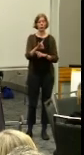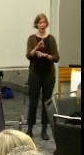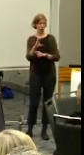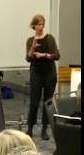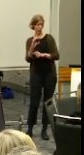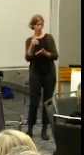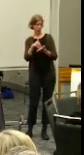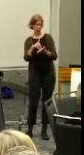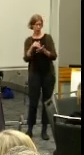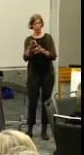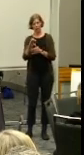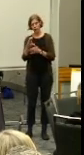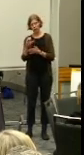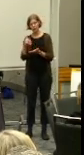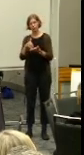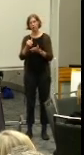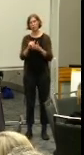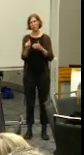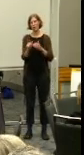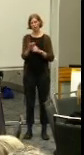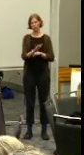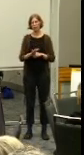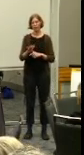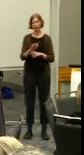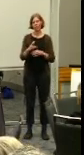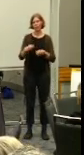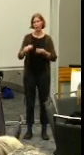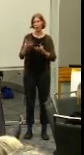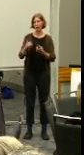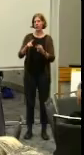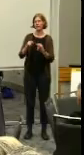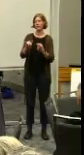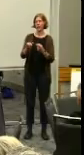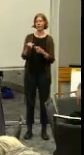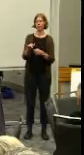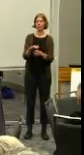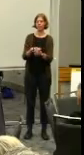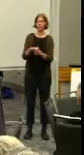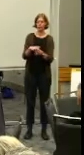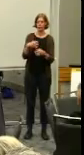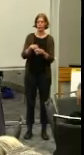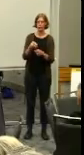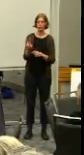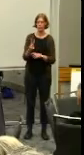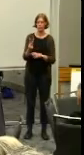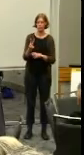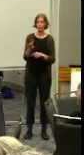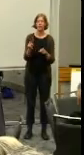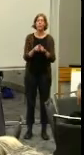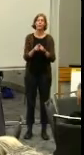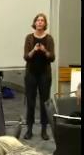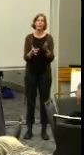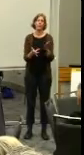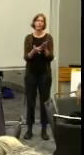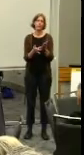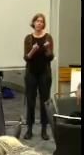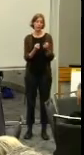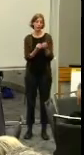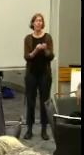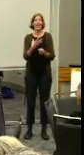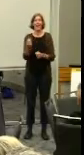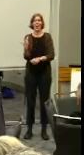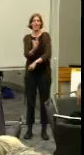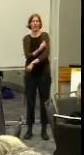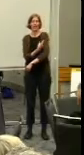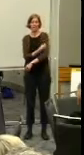corridor to help them keep afloat, whilst also doing that technical assistance piece, as well as doing a lot of vaccination work as well. So